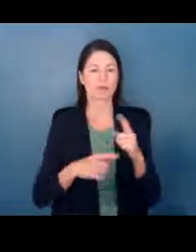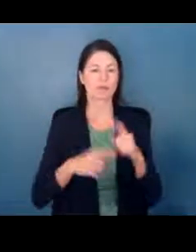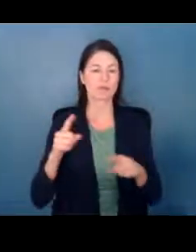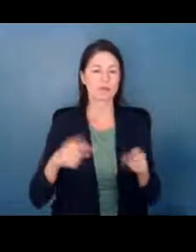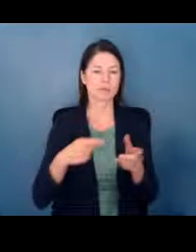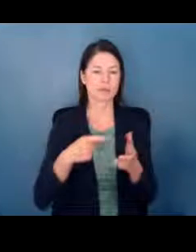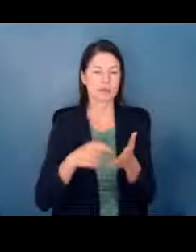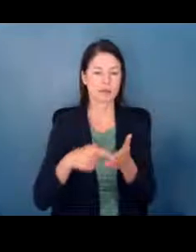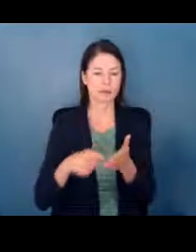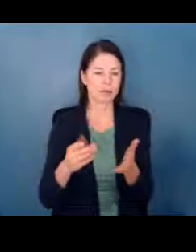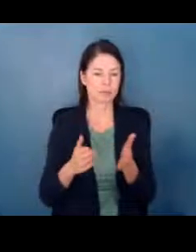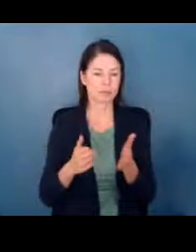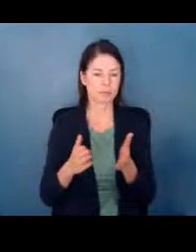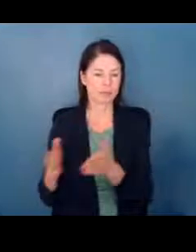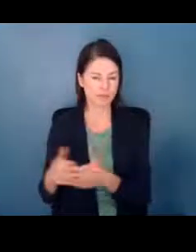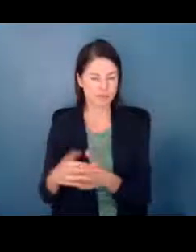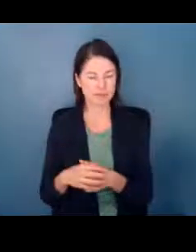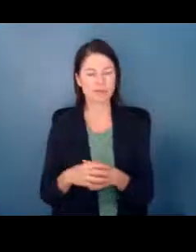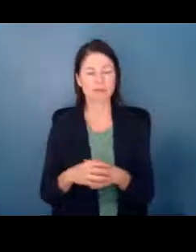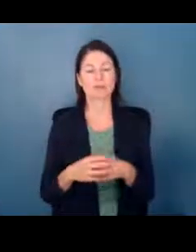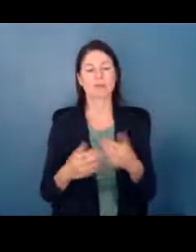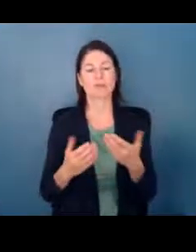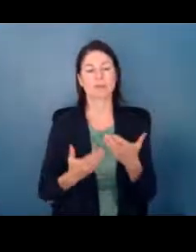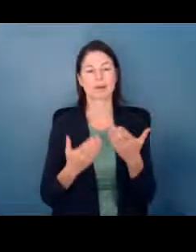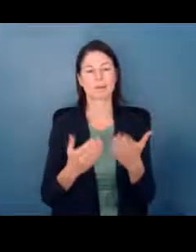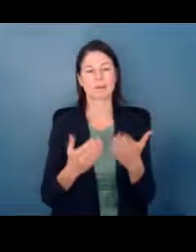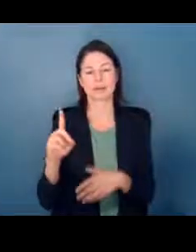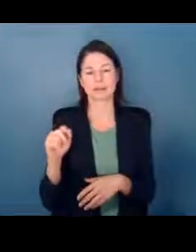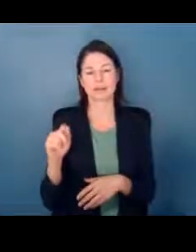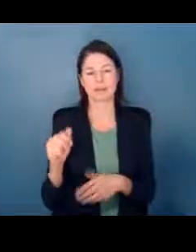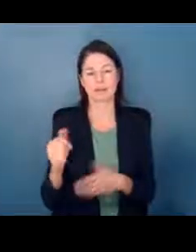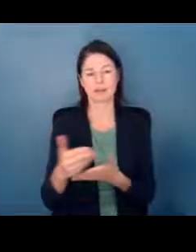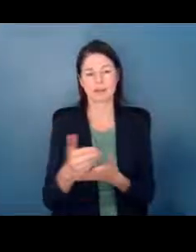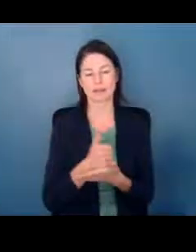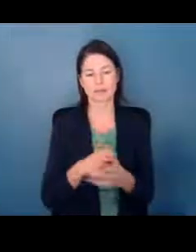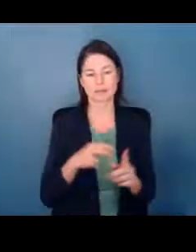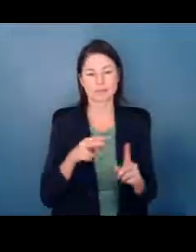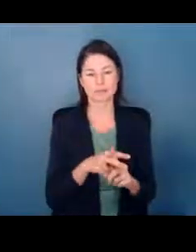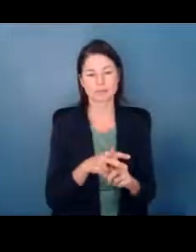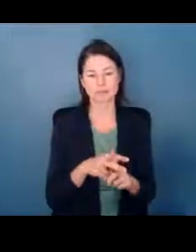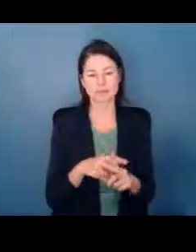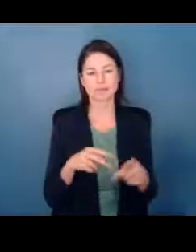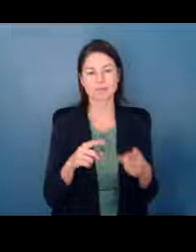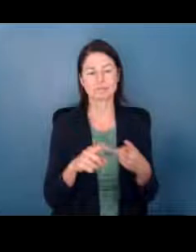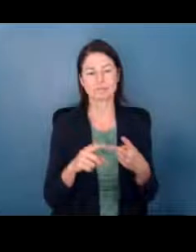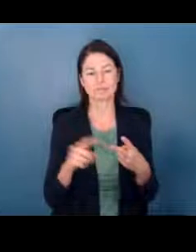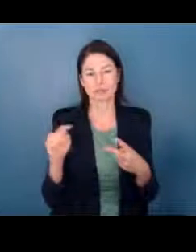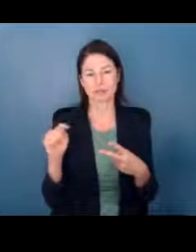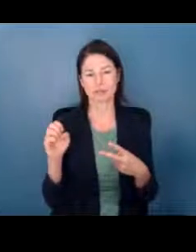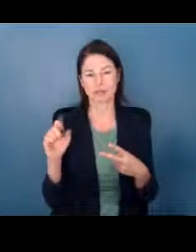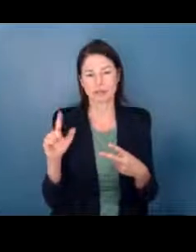to participants, and we're recommending that data be collected using a plug-in device, telematics, or odometer readings for the pilot.